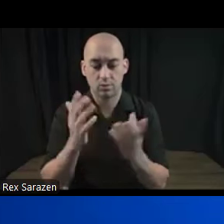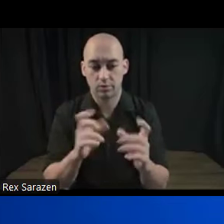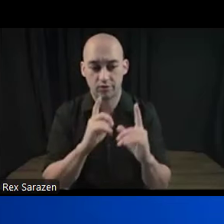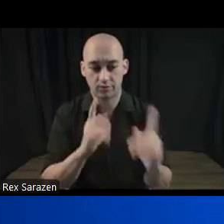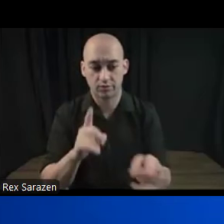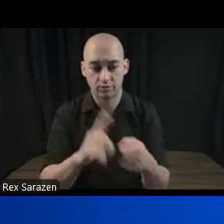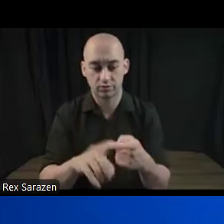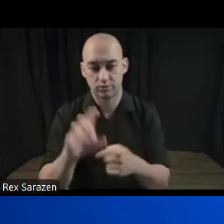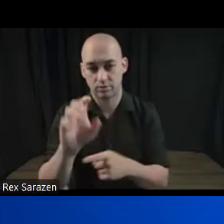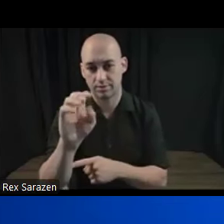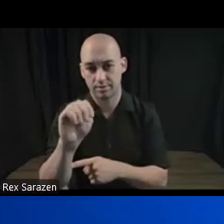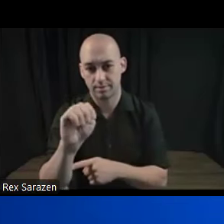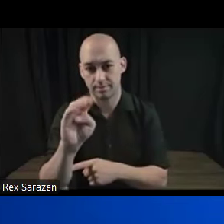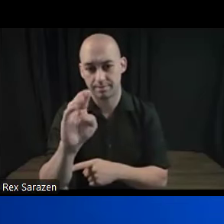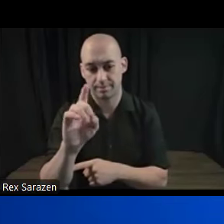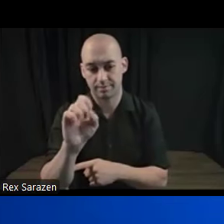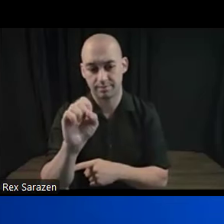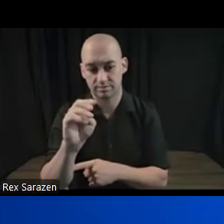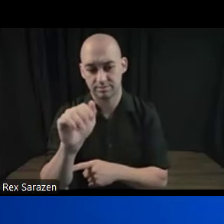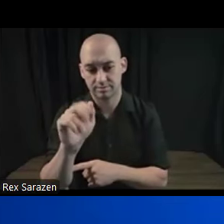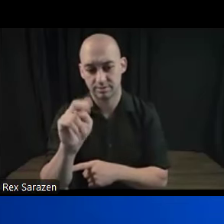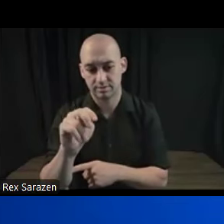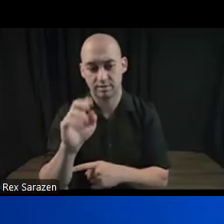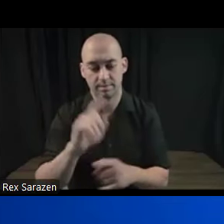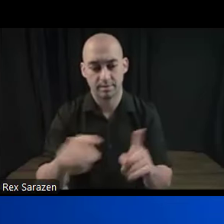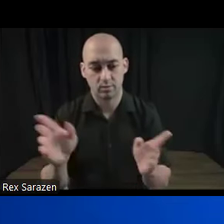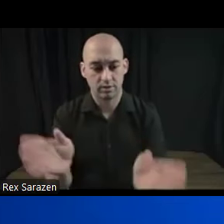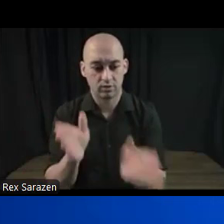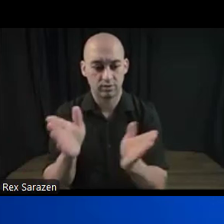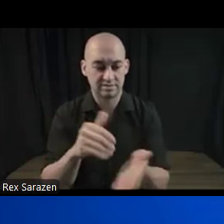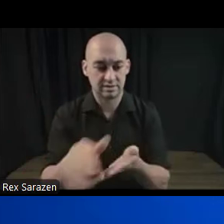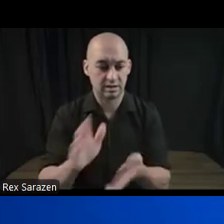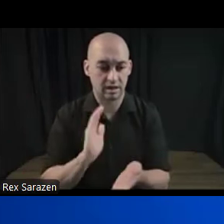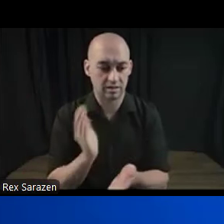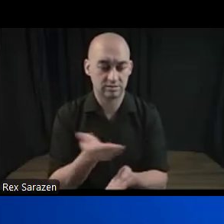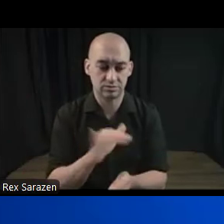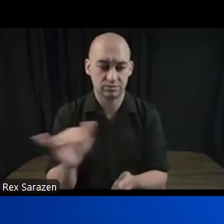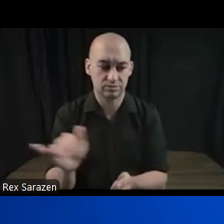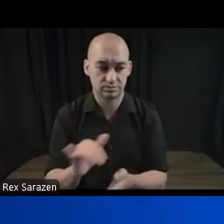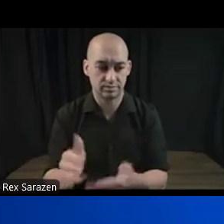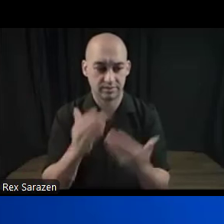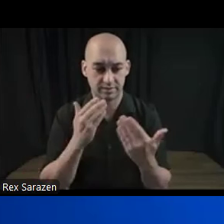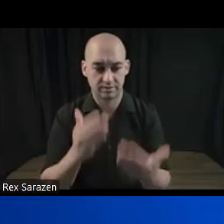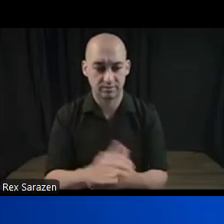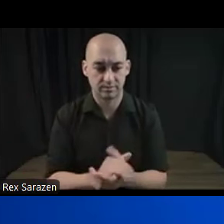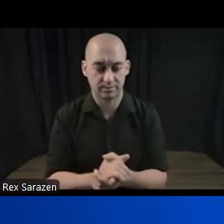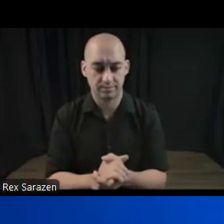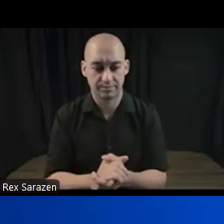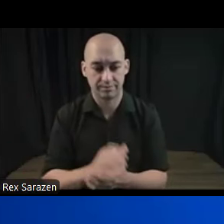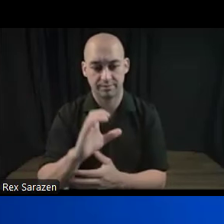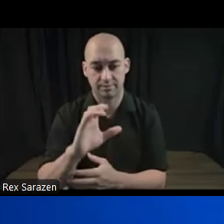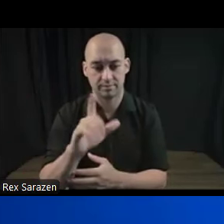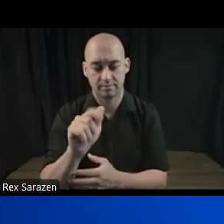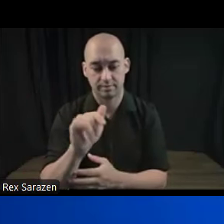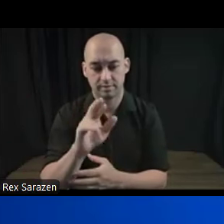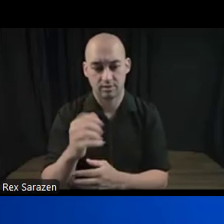well, that's okay, but we encourage to be sent to us as well. Thank you. Looks like Claire has a question